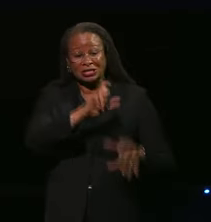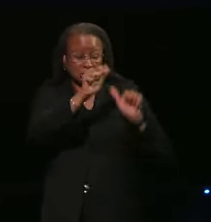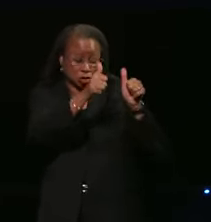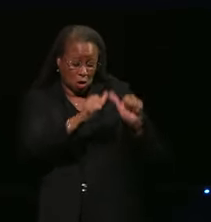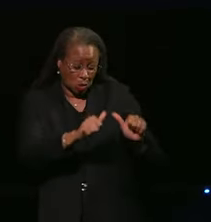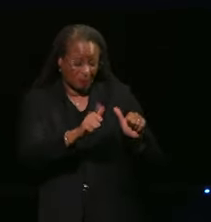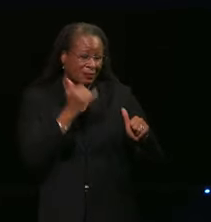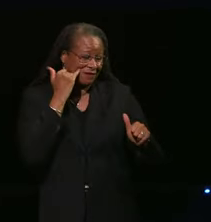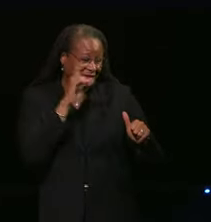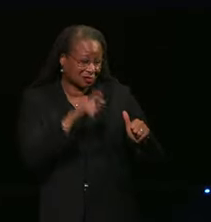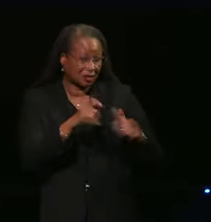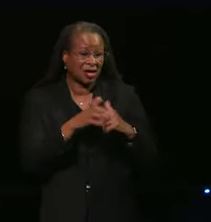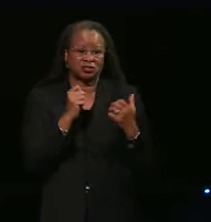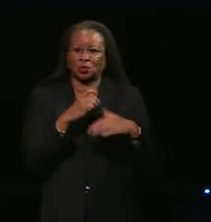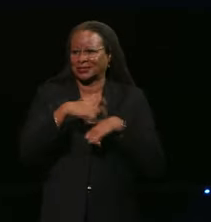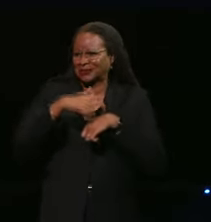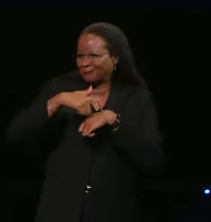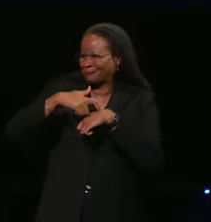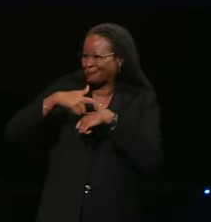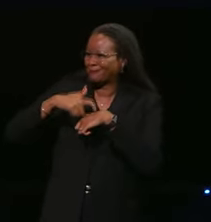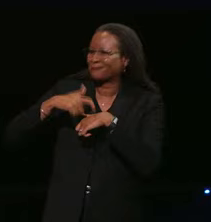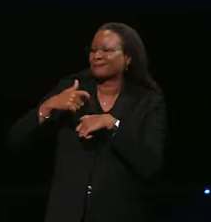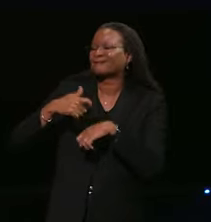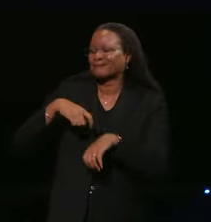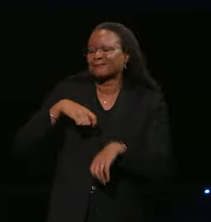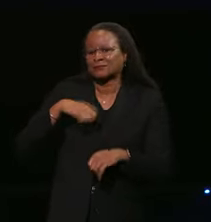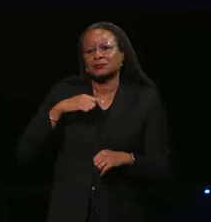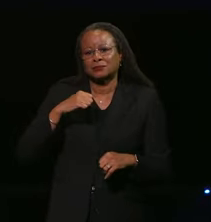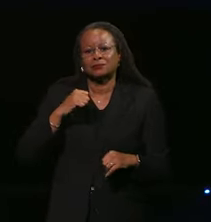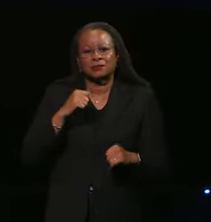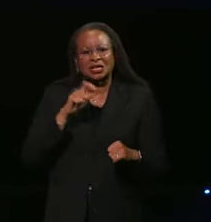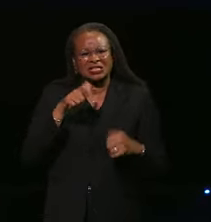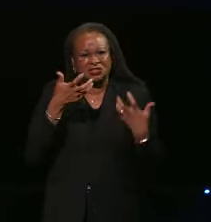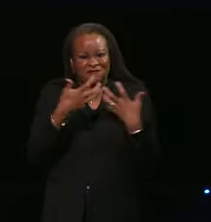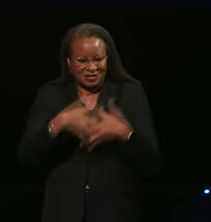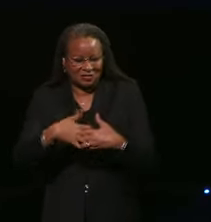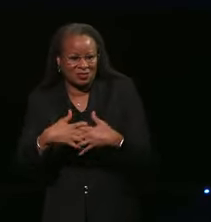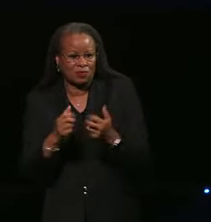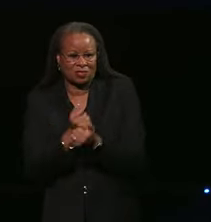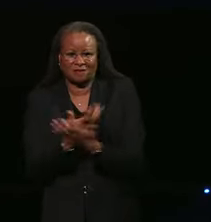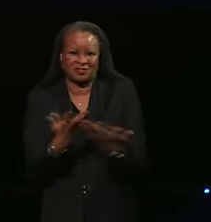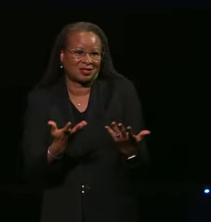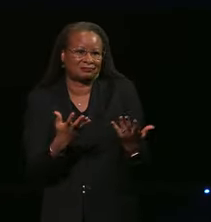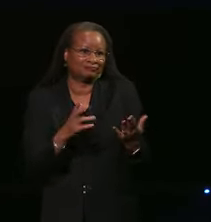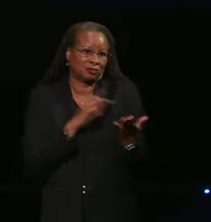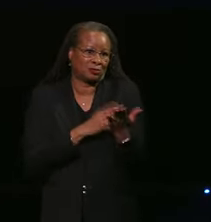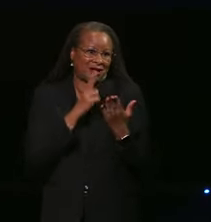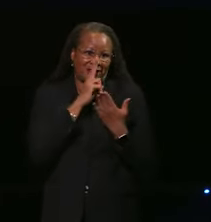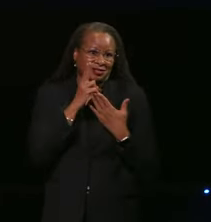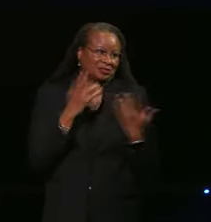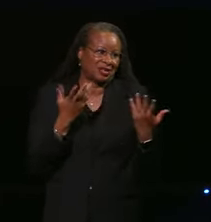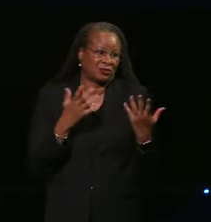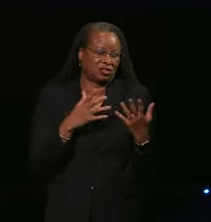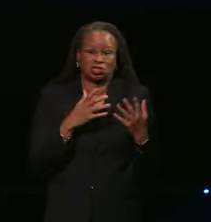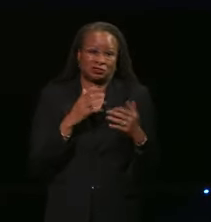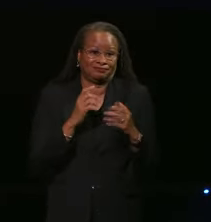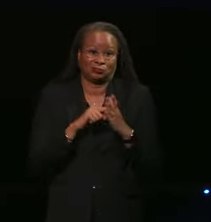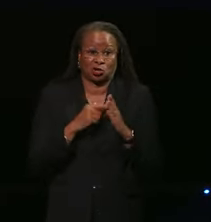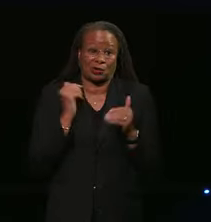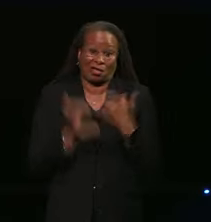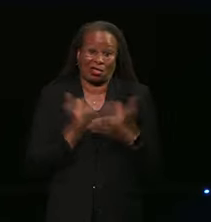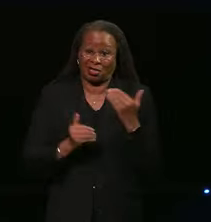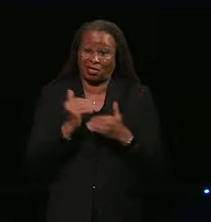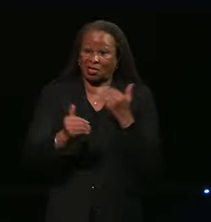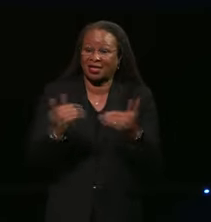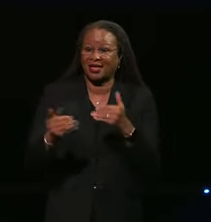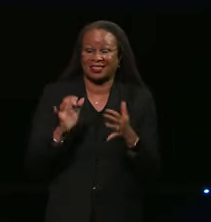case. So the time just had to be, you know, it just had to kind of fit in with all of that, to be honest, and hit the ground running, basically. Like you say, shot out of